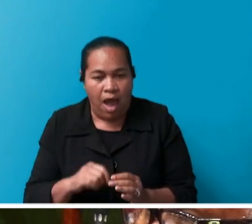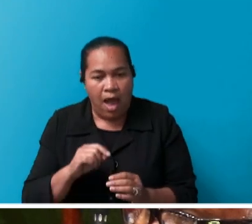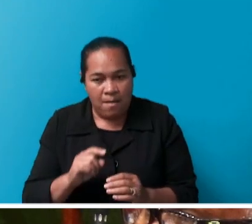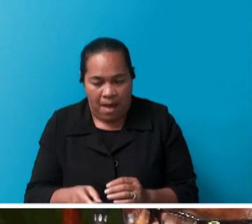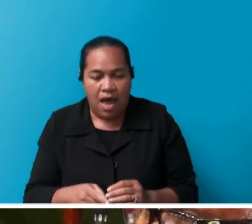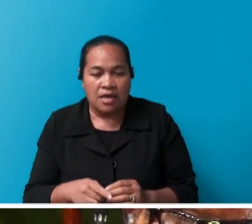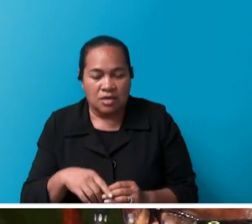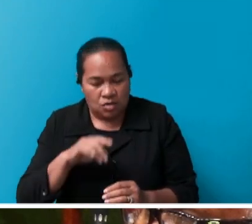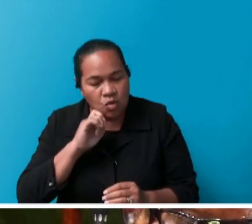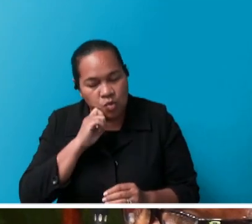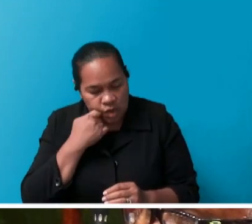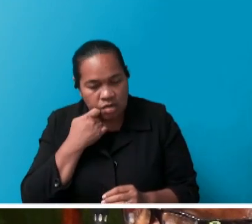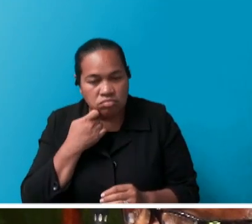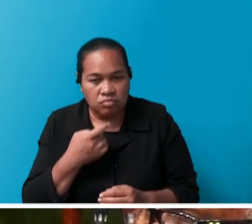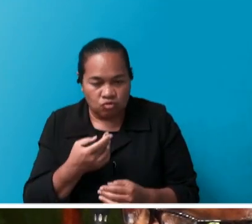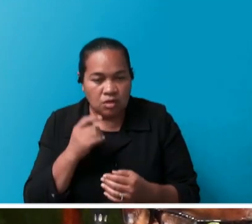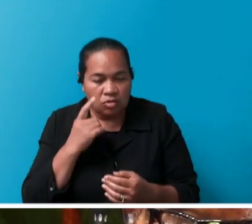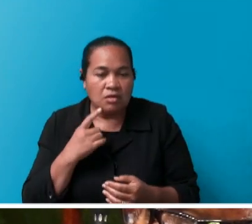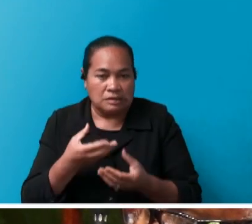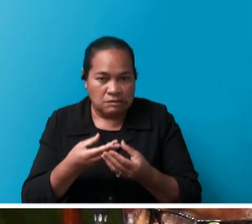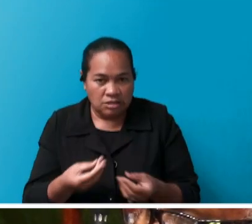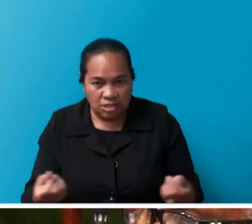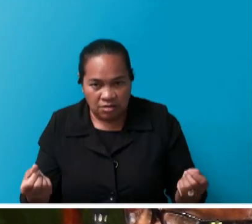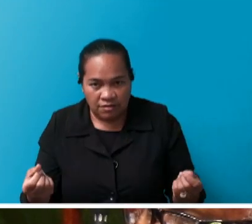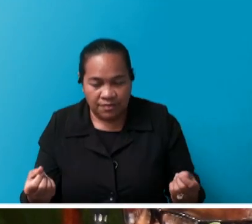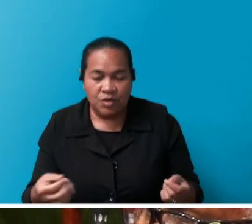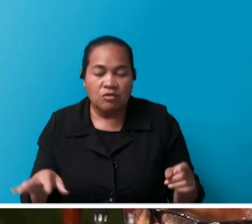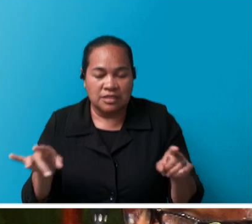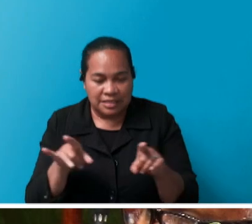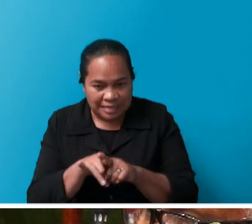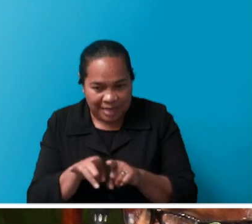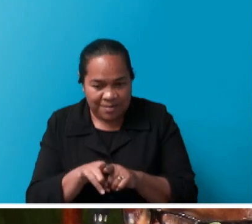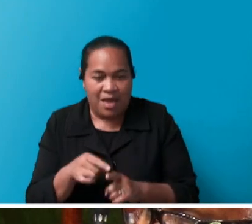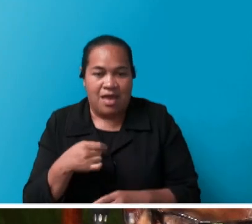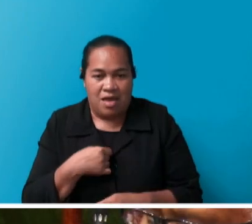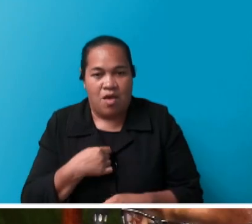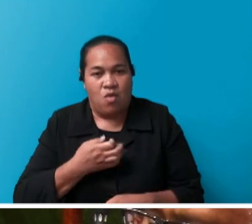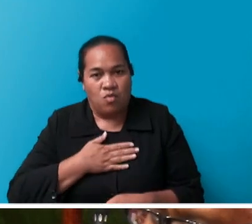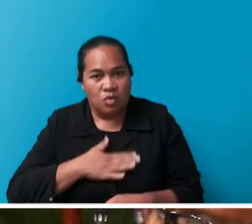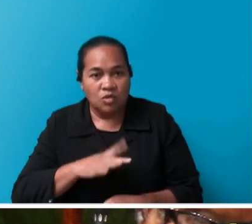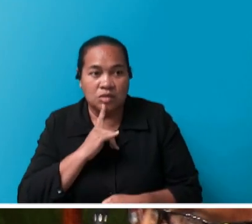met," unquote. Similarly, Honorable Speaker, I wish to reiterate